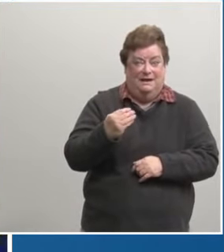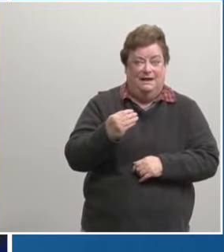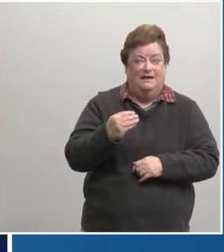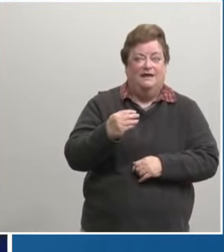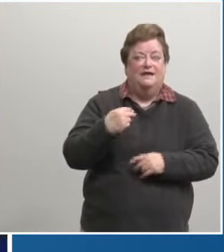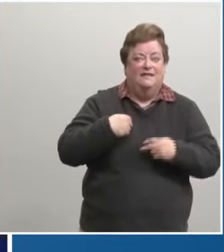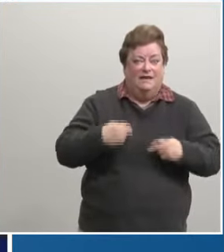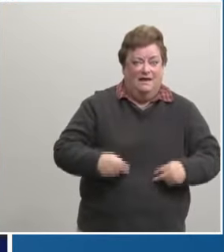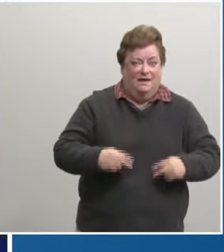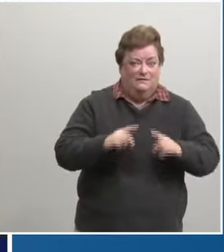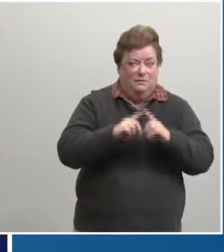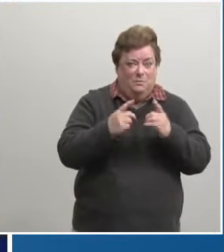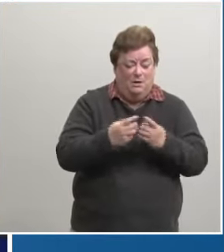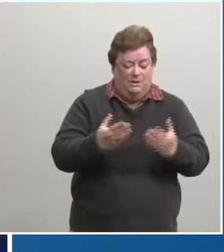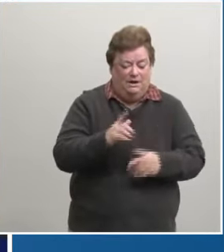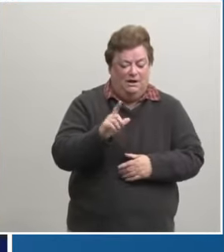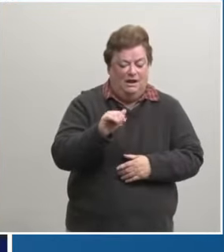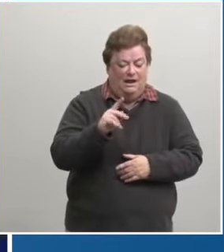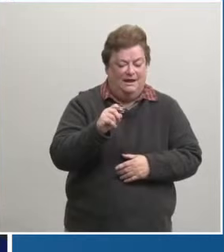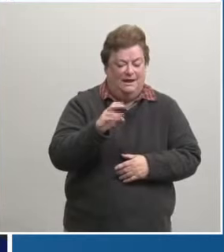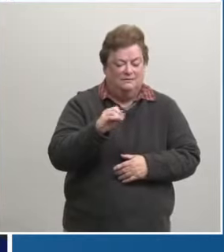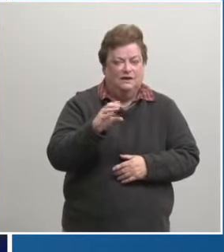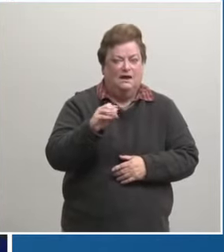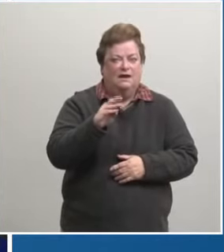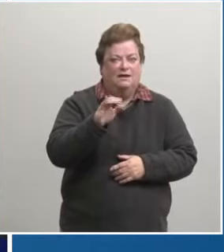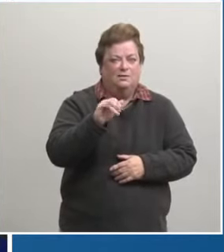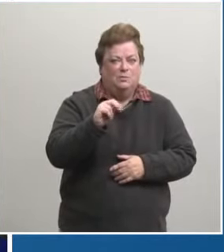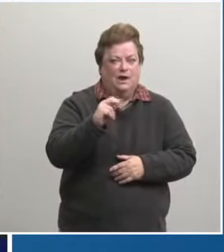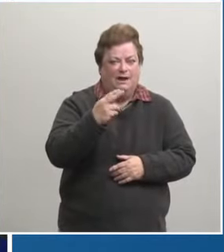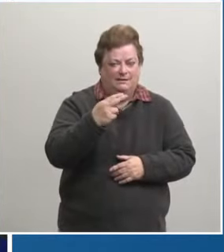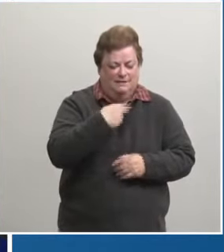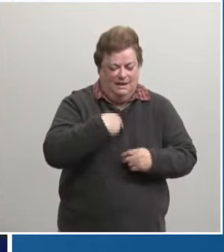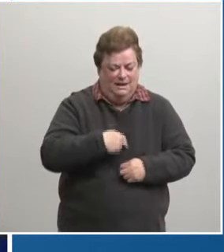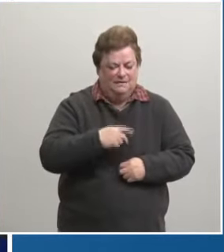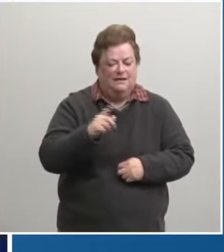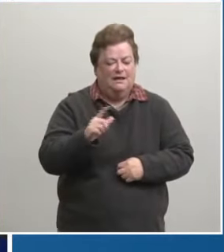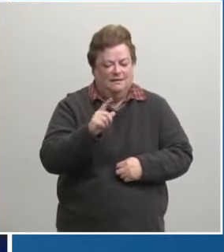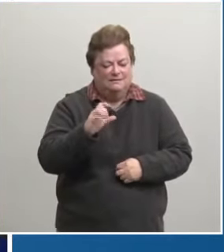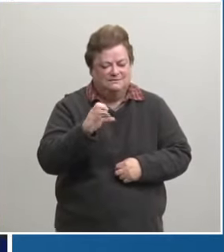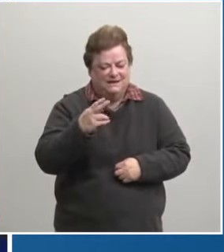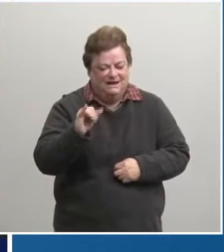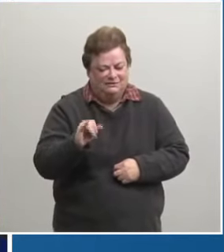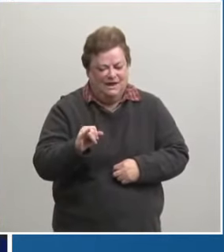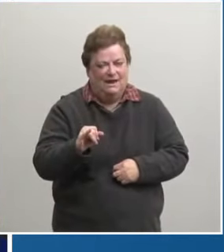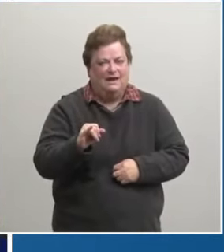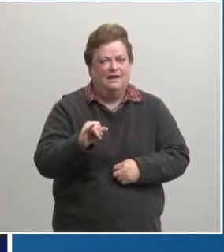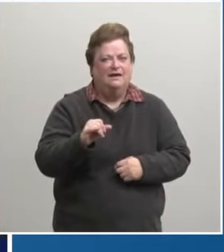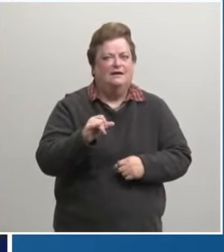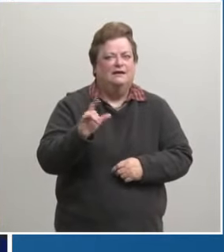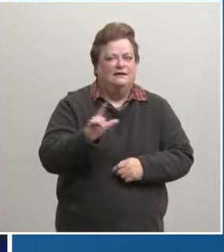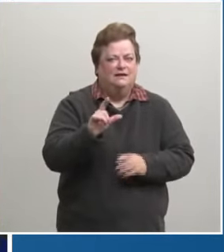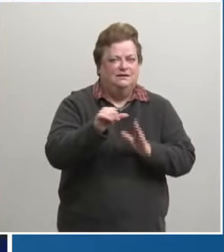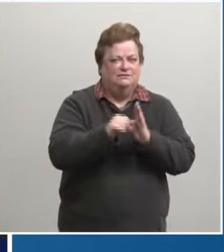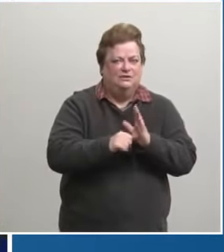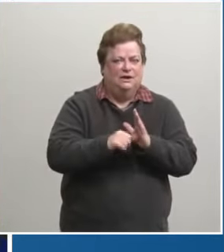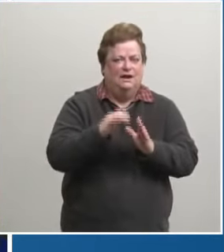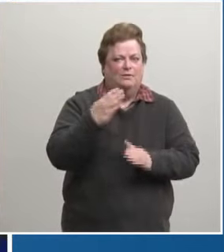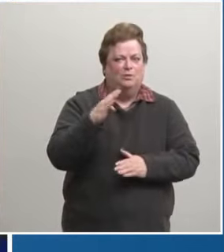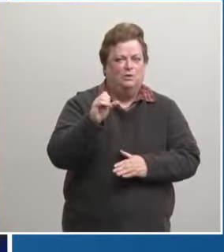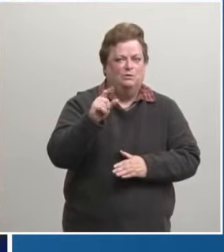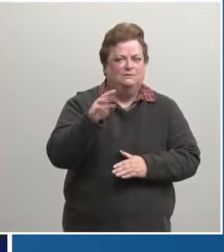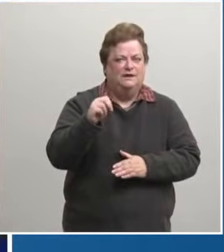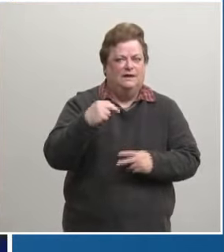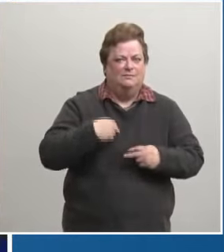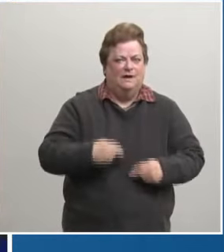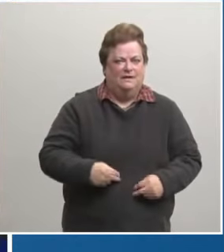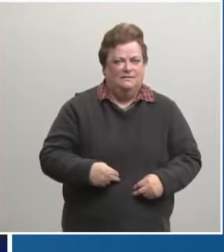Health Department and its partners, Bryan Health, CHI St. Elizabeth, Lincoln Surgical Hospital, Blue Stem